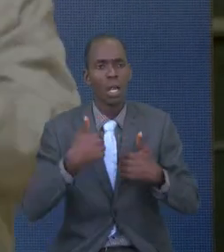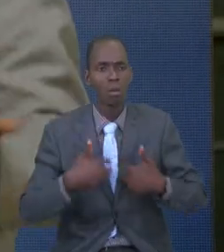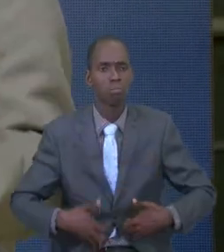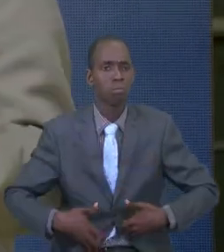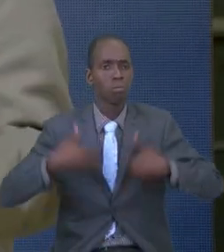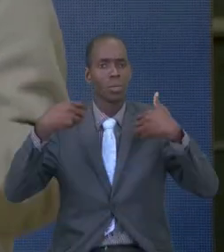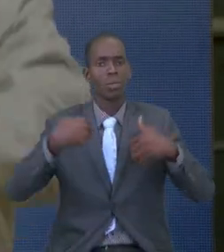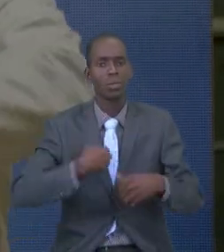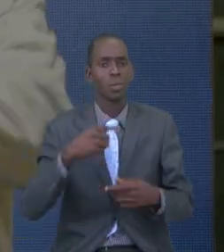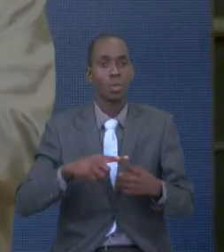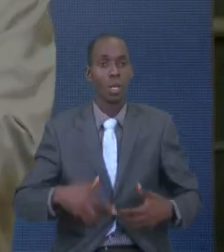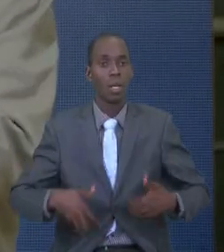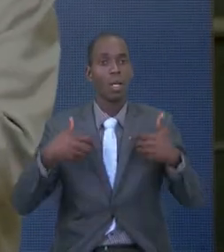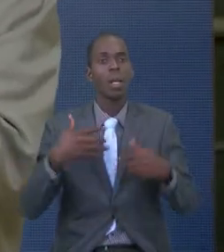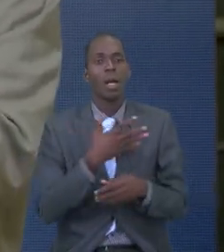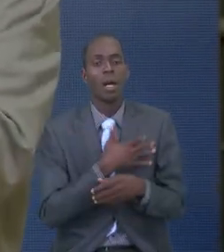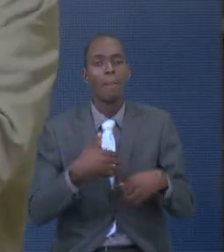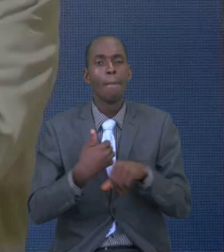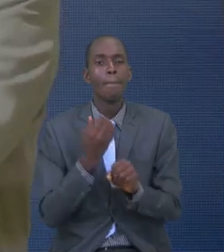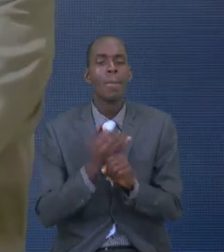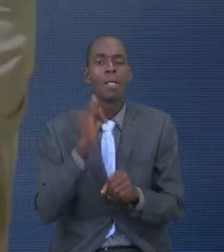to anger, and